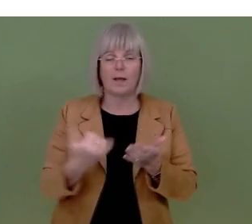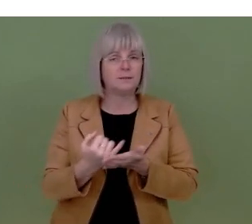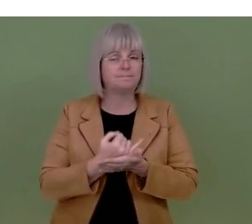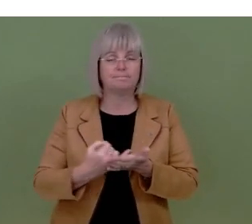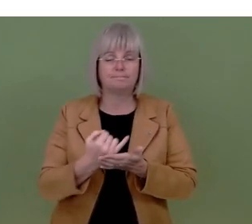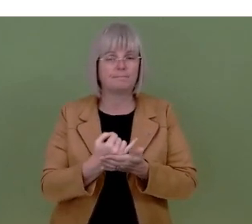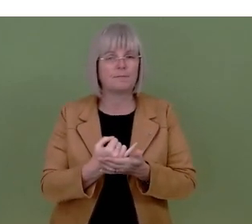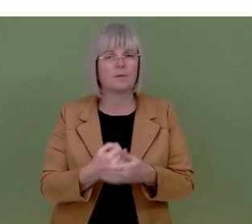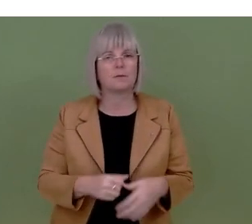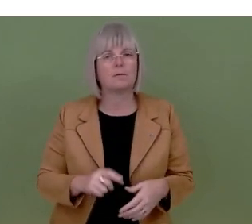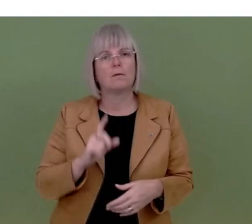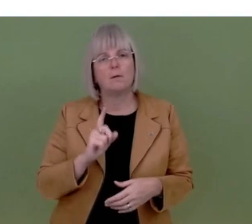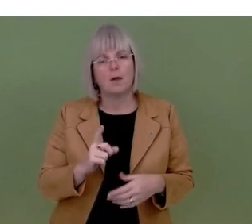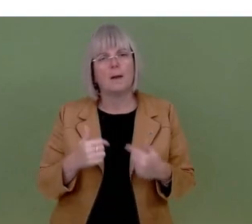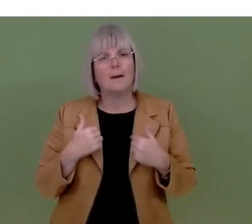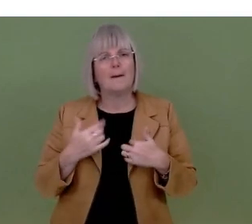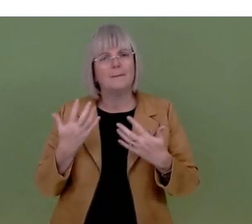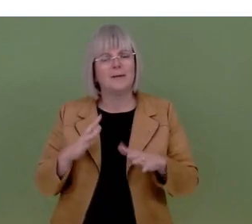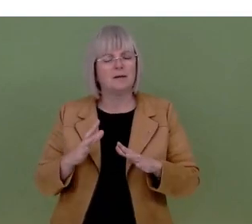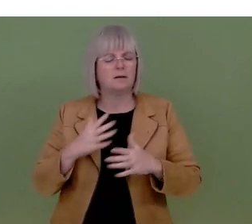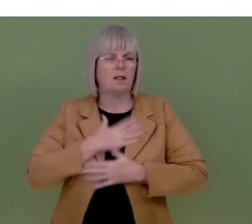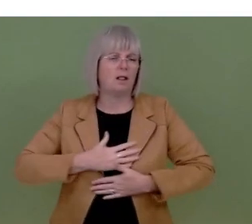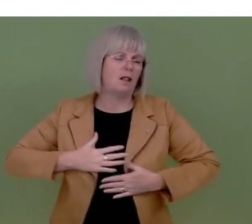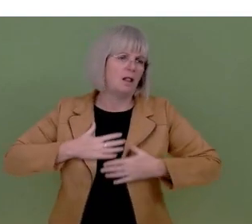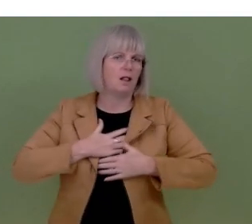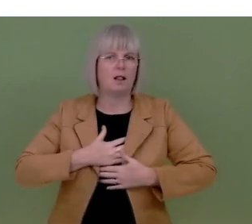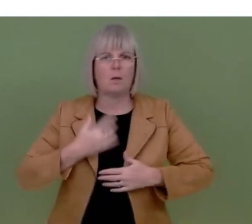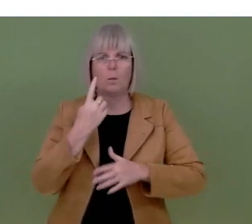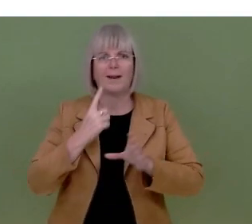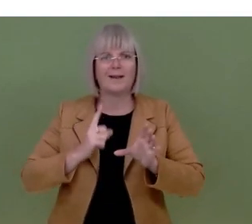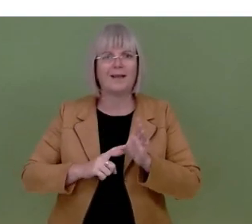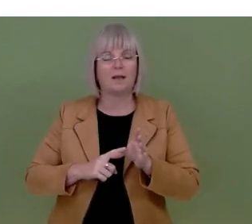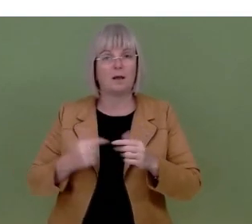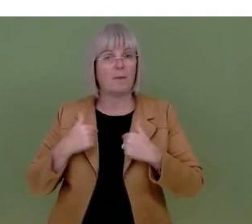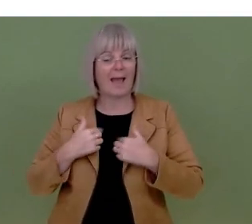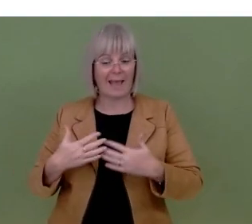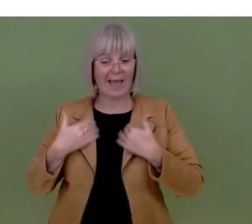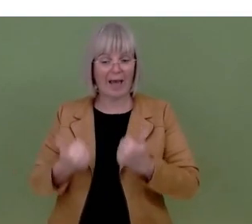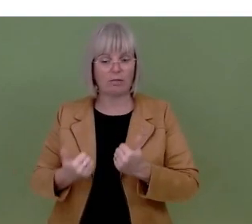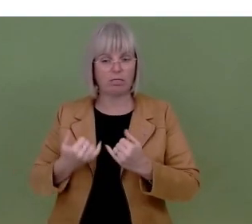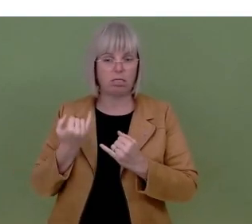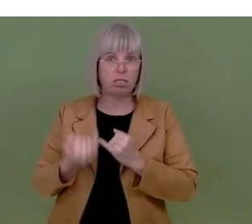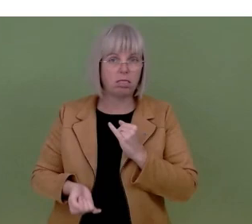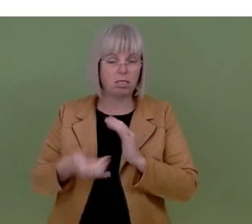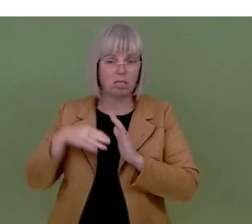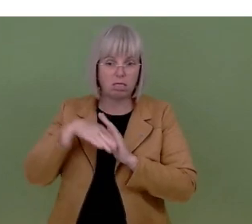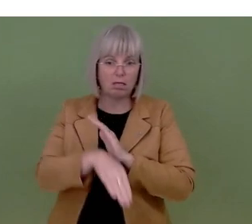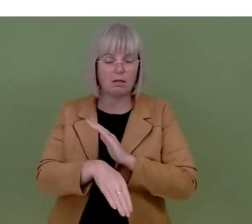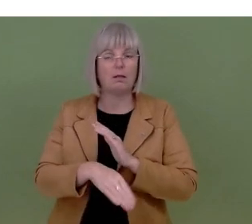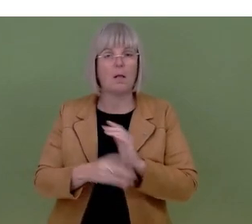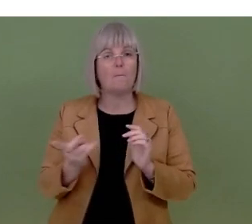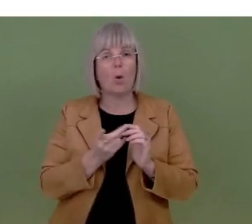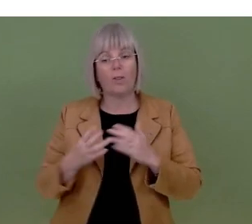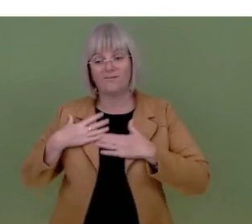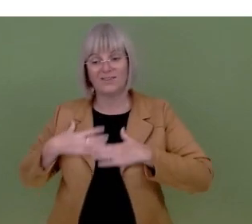distressing year where my health was failing, and that was both physical and mental, as I was trying